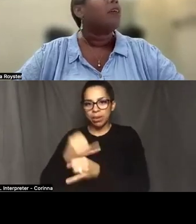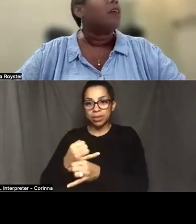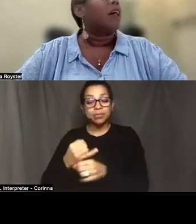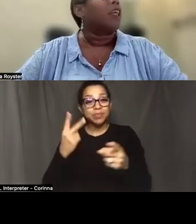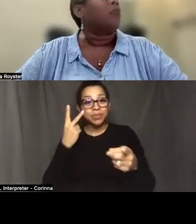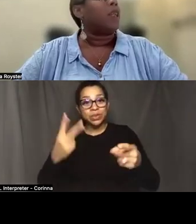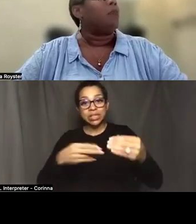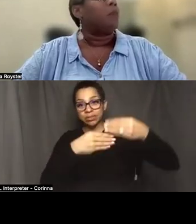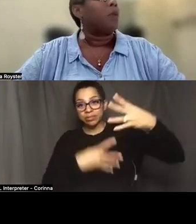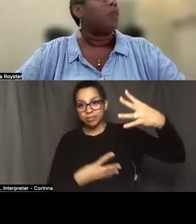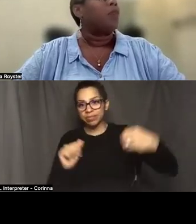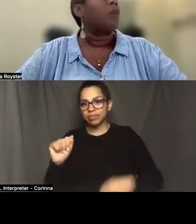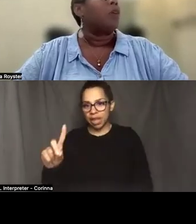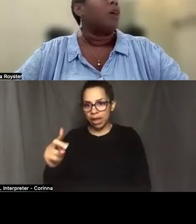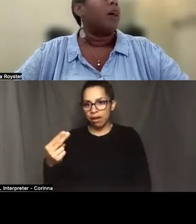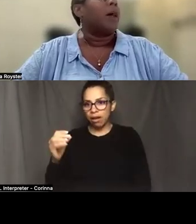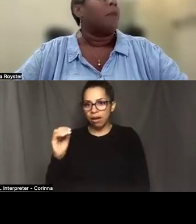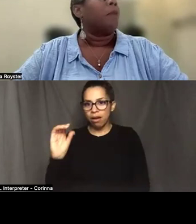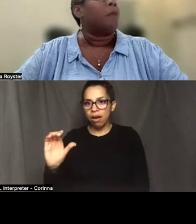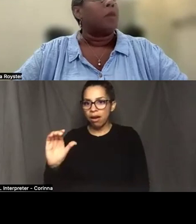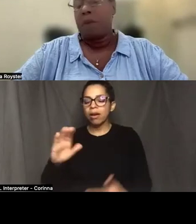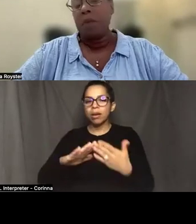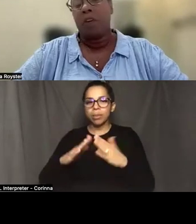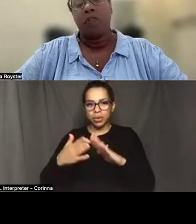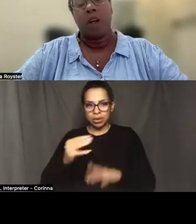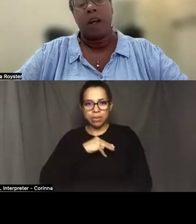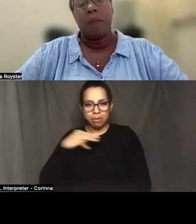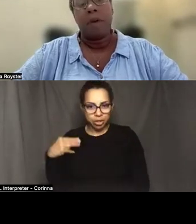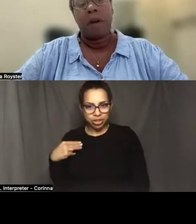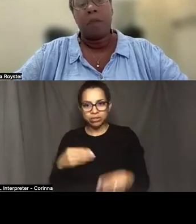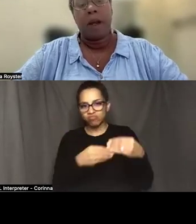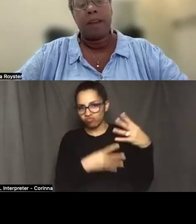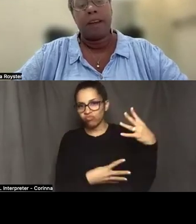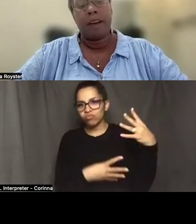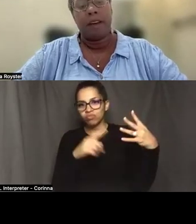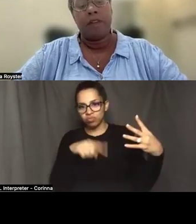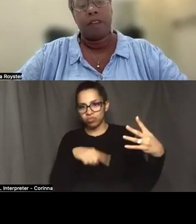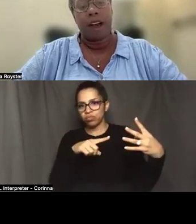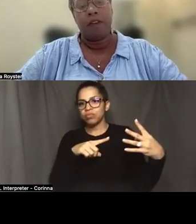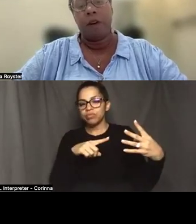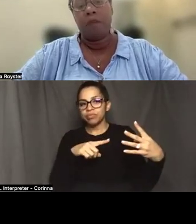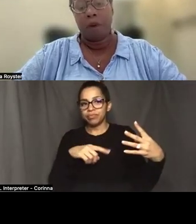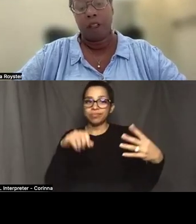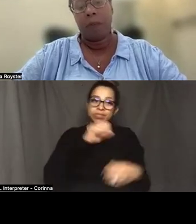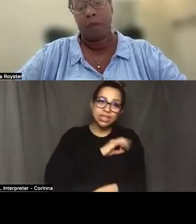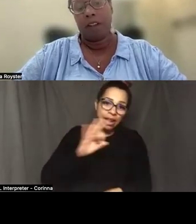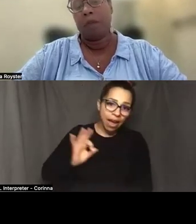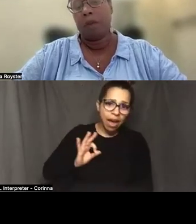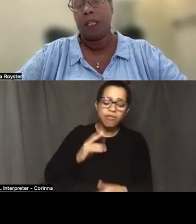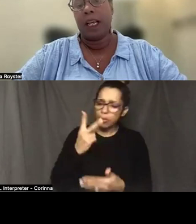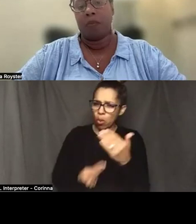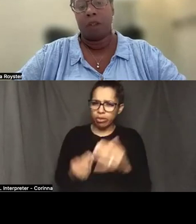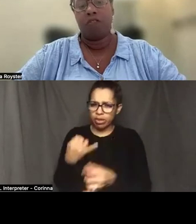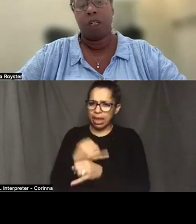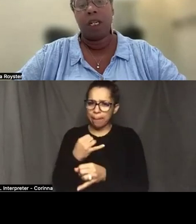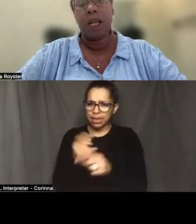hoc committee members. Members comprise of staff from both campuses, both